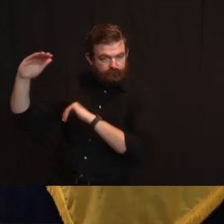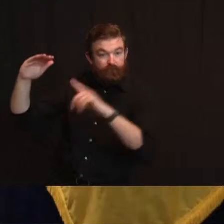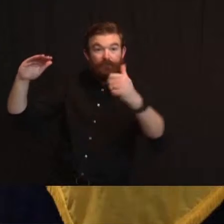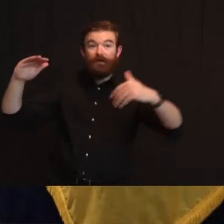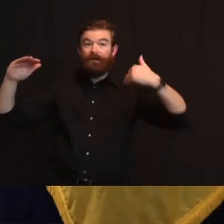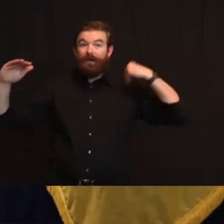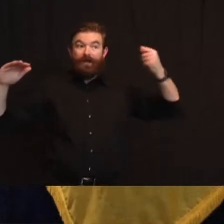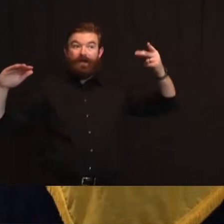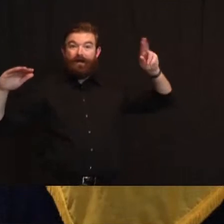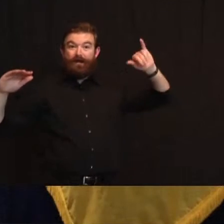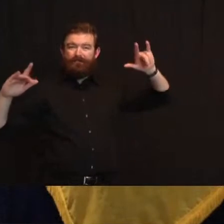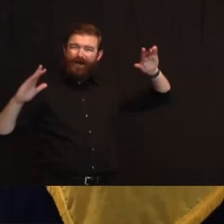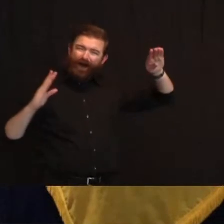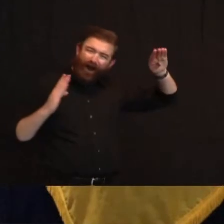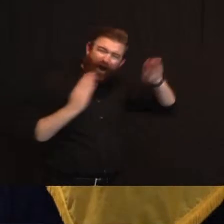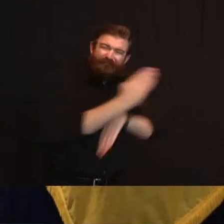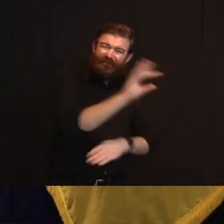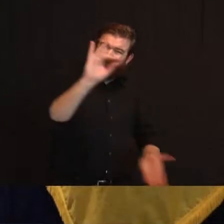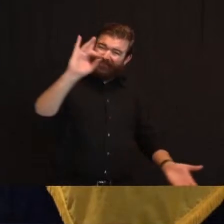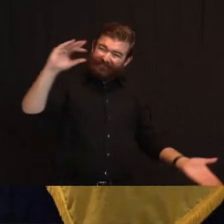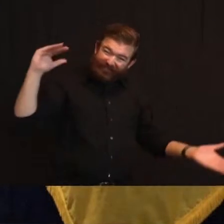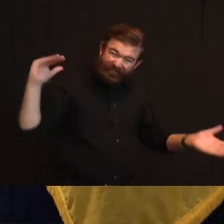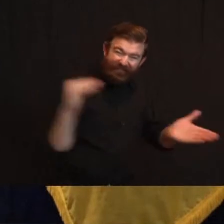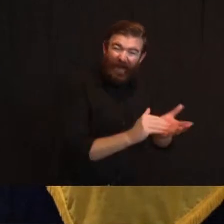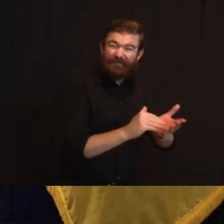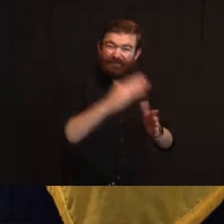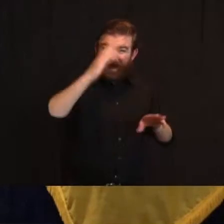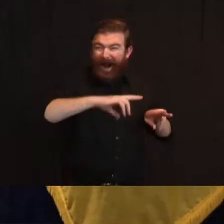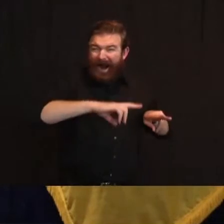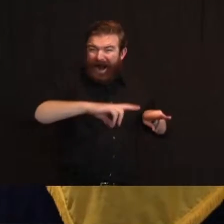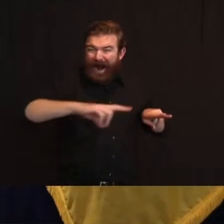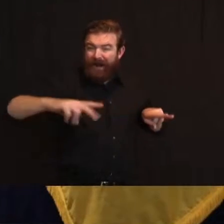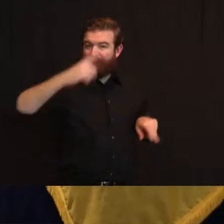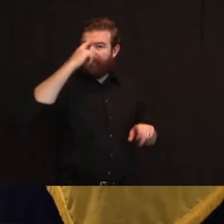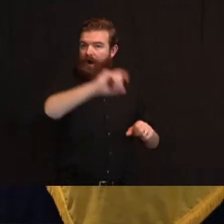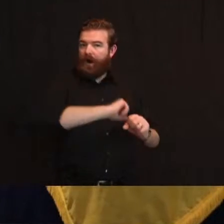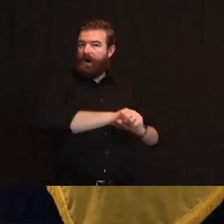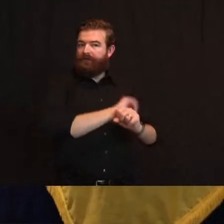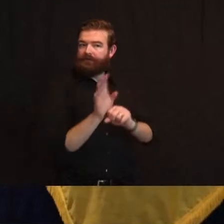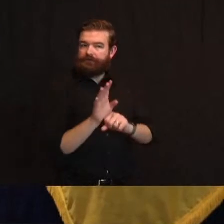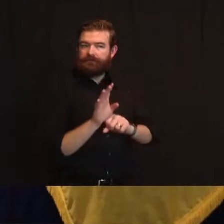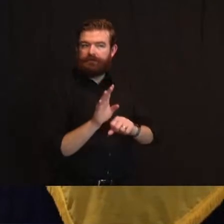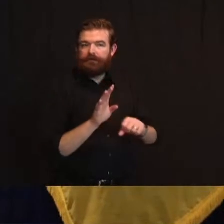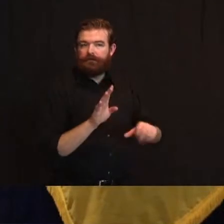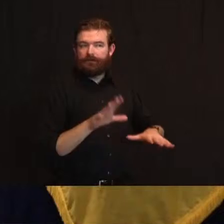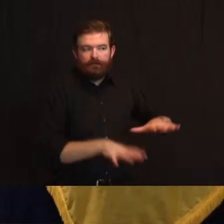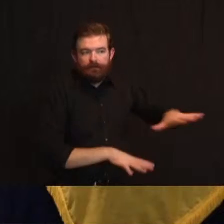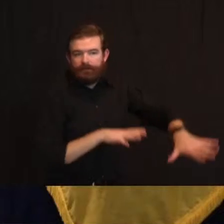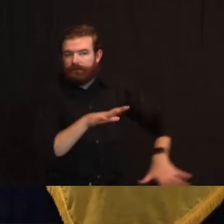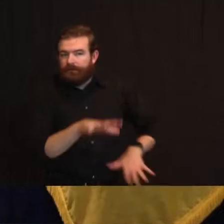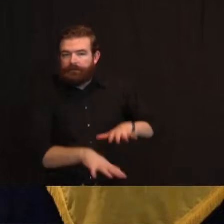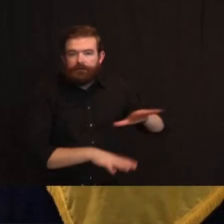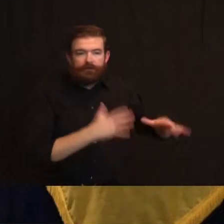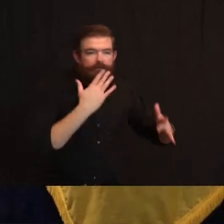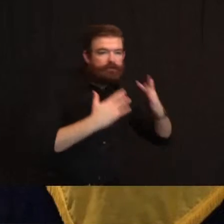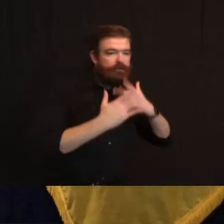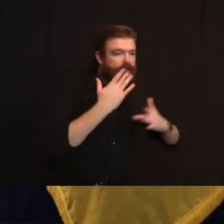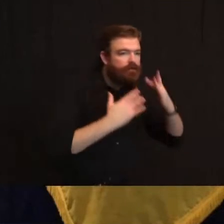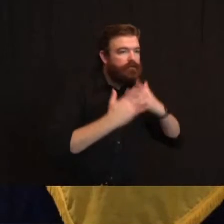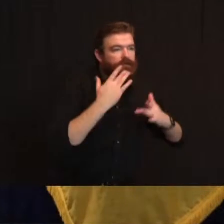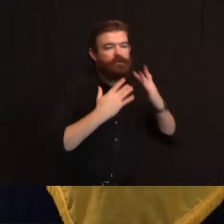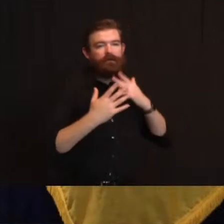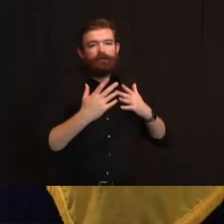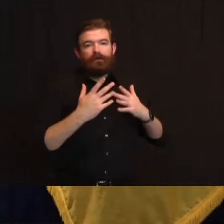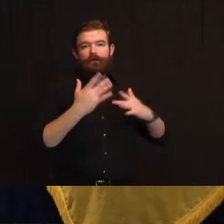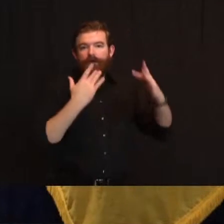to create if we wanted to. That's the number. The ICU, the vets, in my opinion at least, it's hard count in a